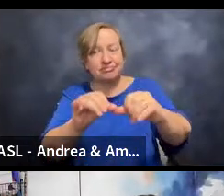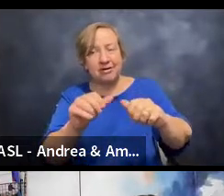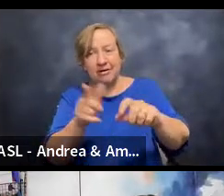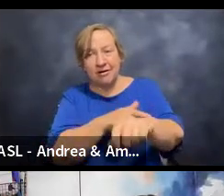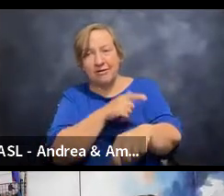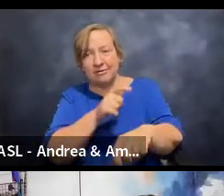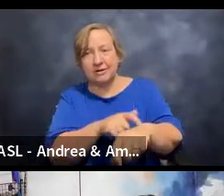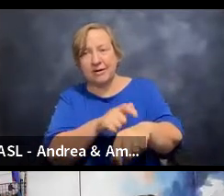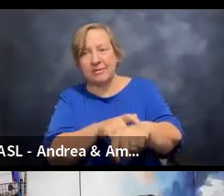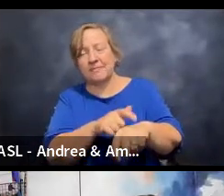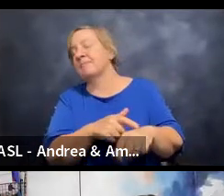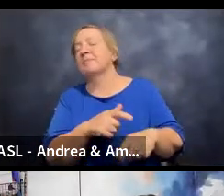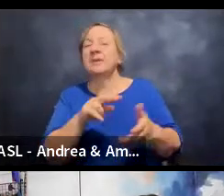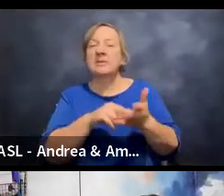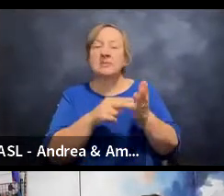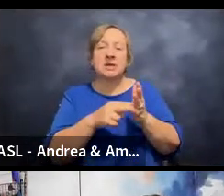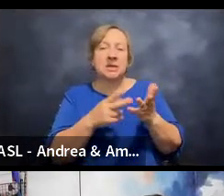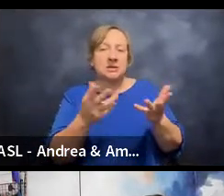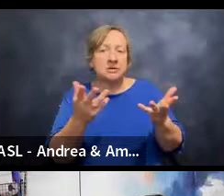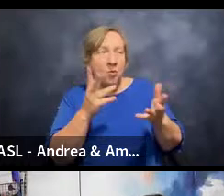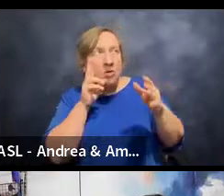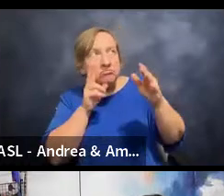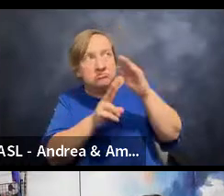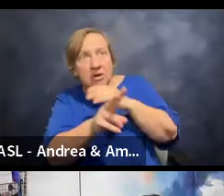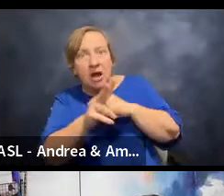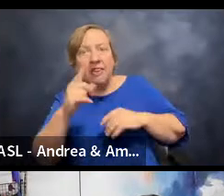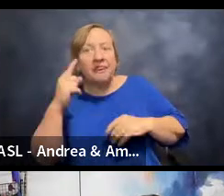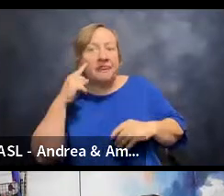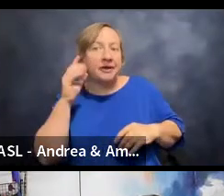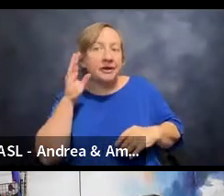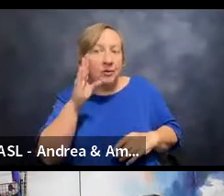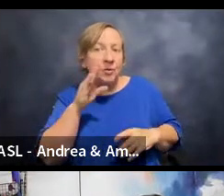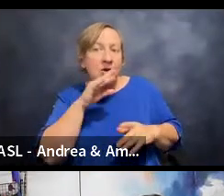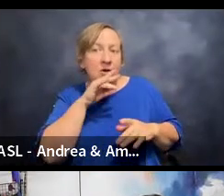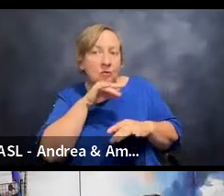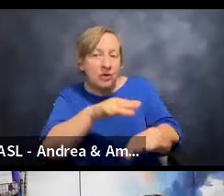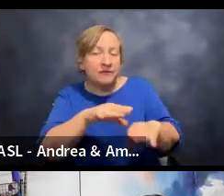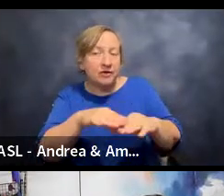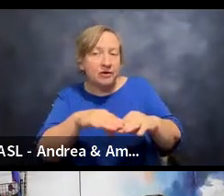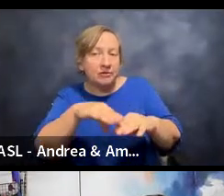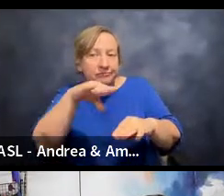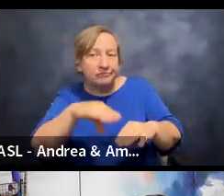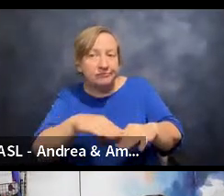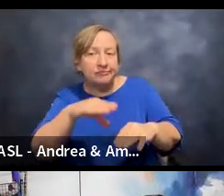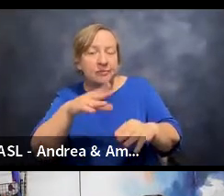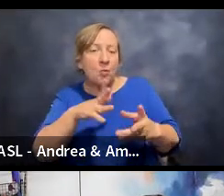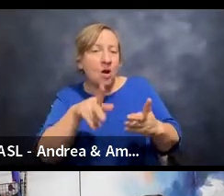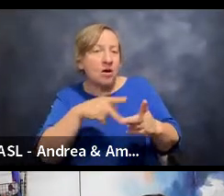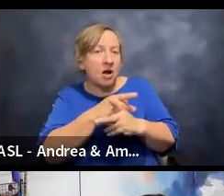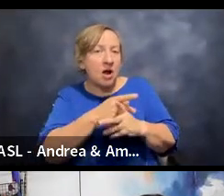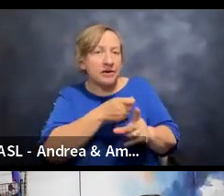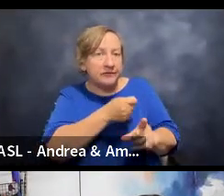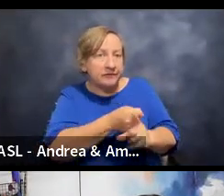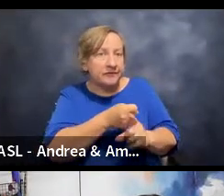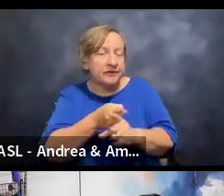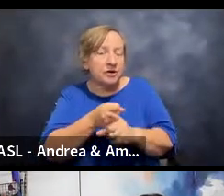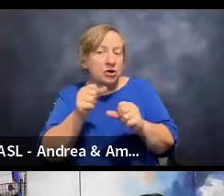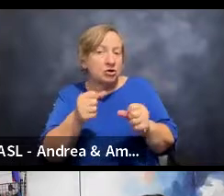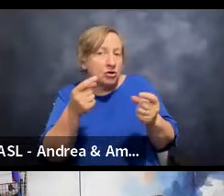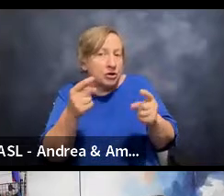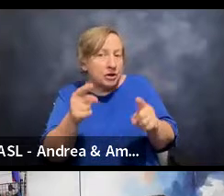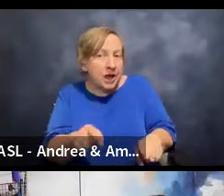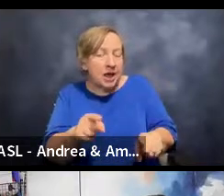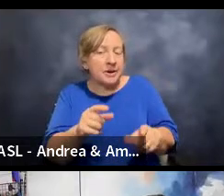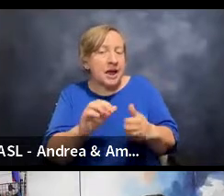what river levels are projected going into the future and what certain type of events that happen can